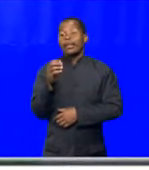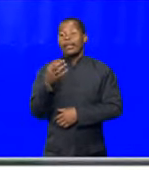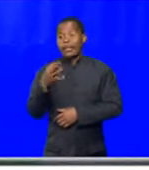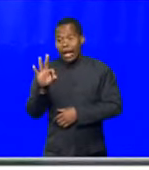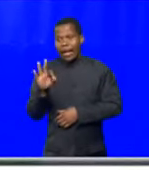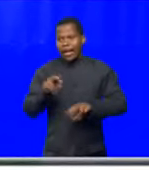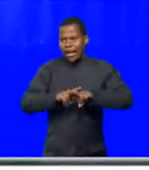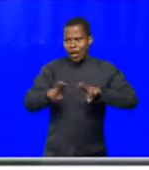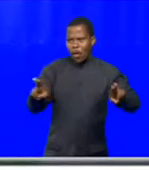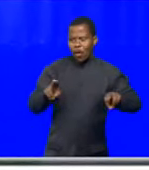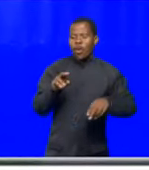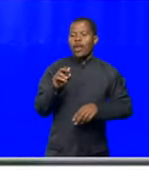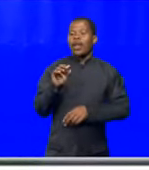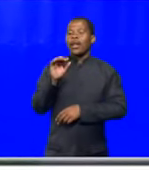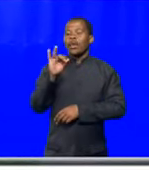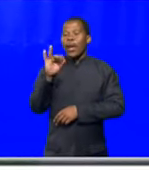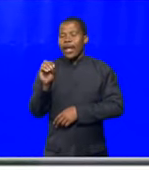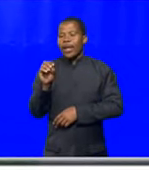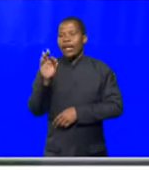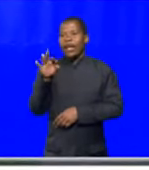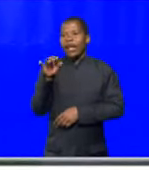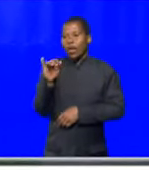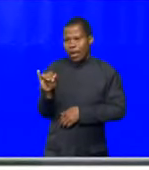And on the